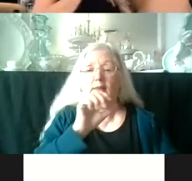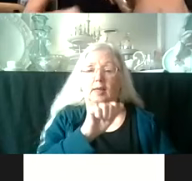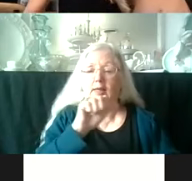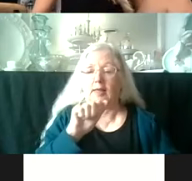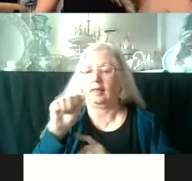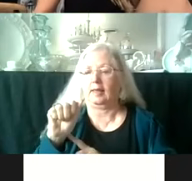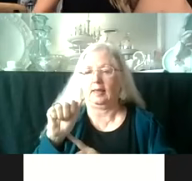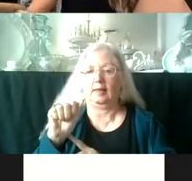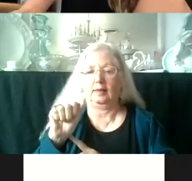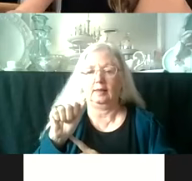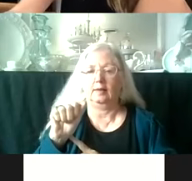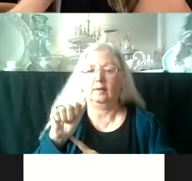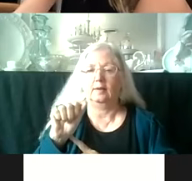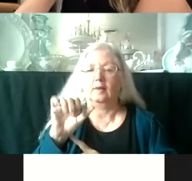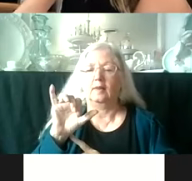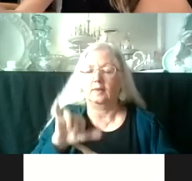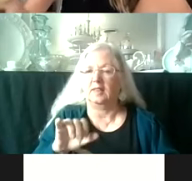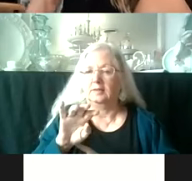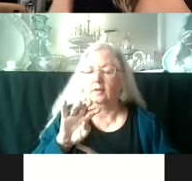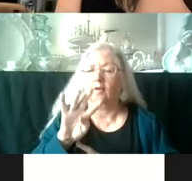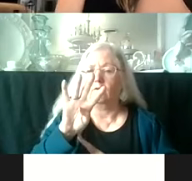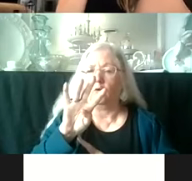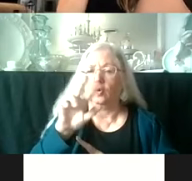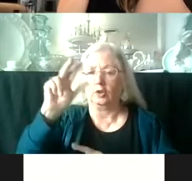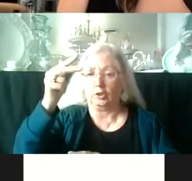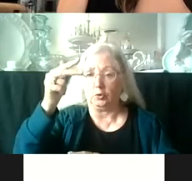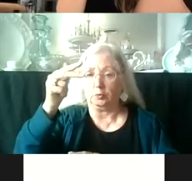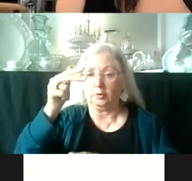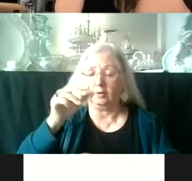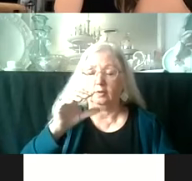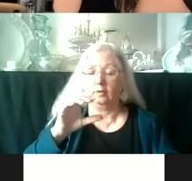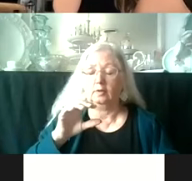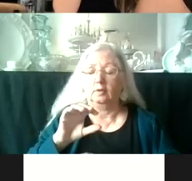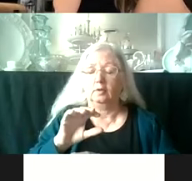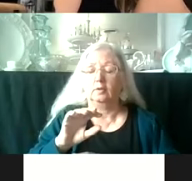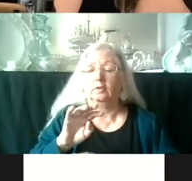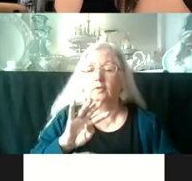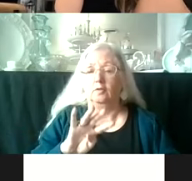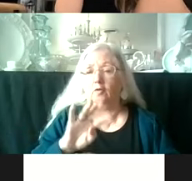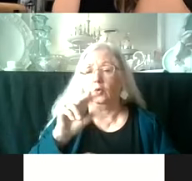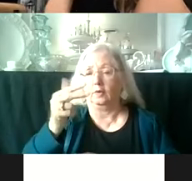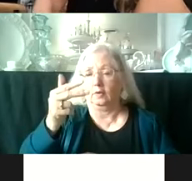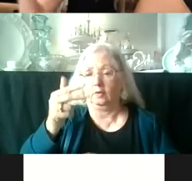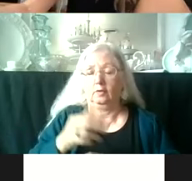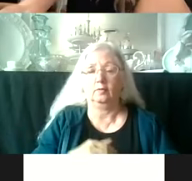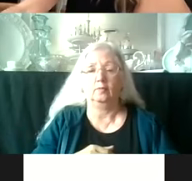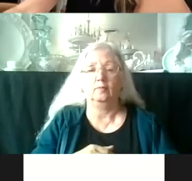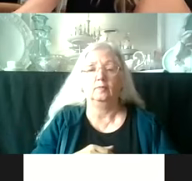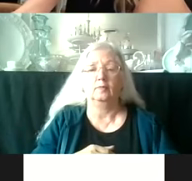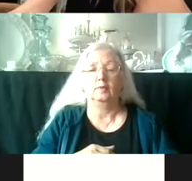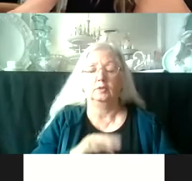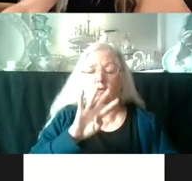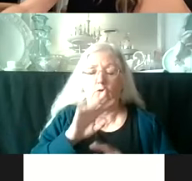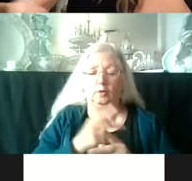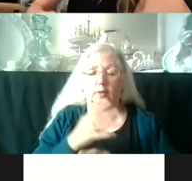AAA, that would be 4 cubed. So 4 Where's it? Times 4 times